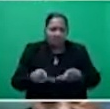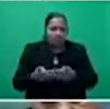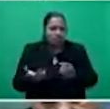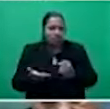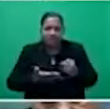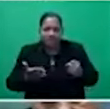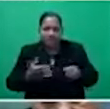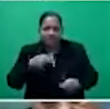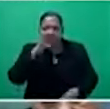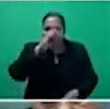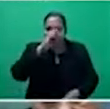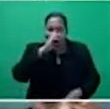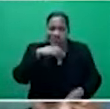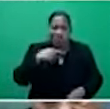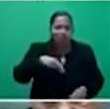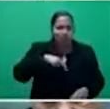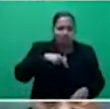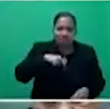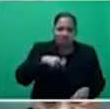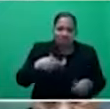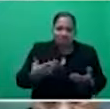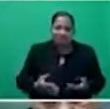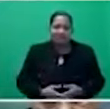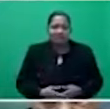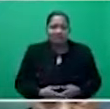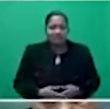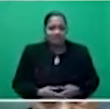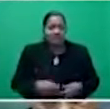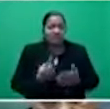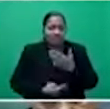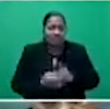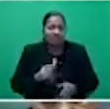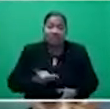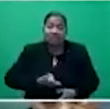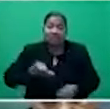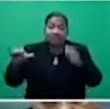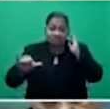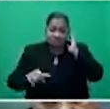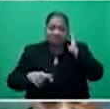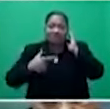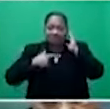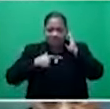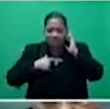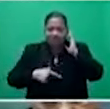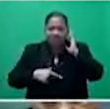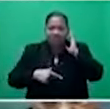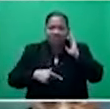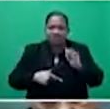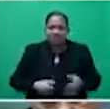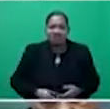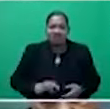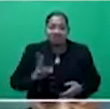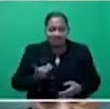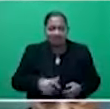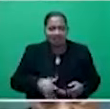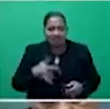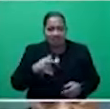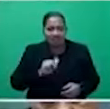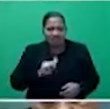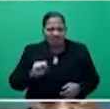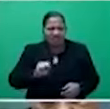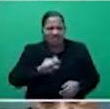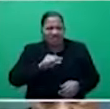on religious basis, whether it's on the basis of cronyism, they left as a result of that. Mr. Speaker, sir. Mr.